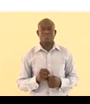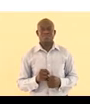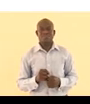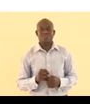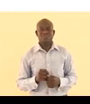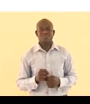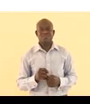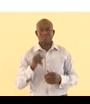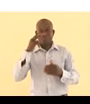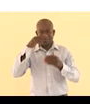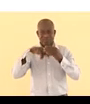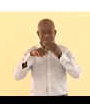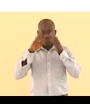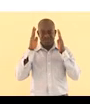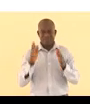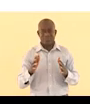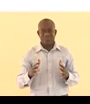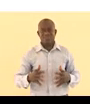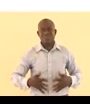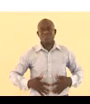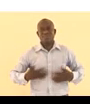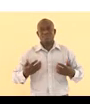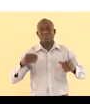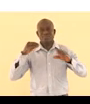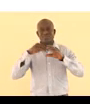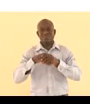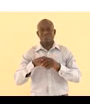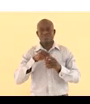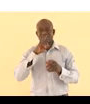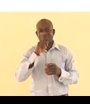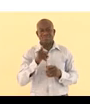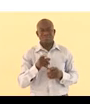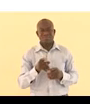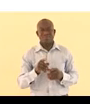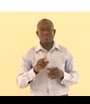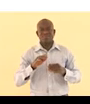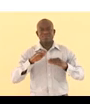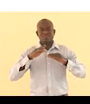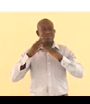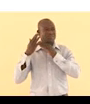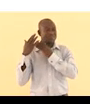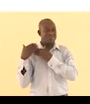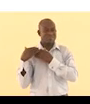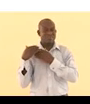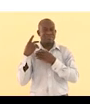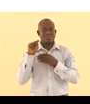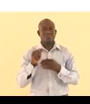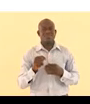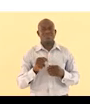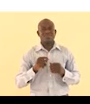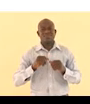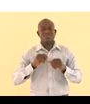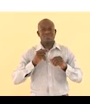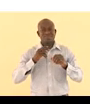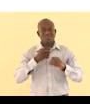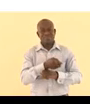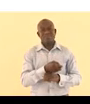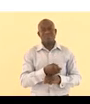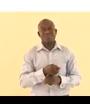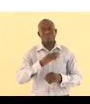instead, prophets should rejoice in truth, bearing and enduring all